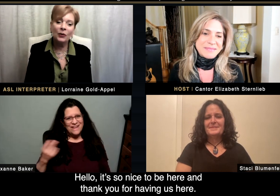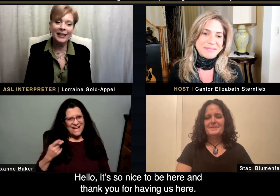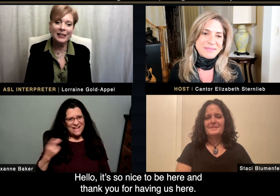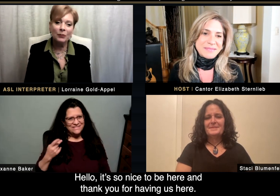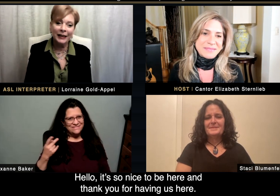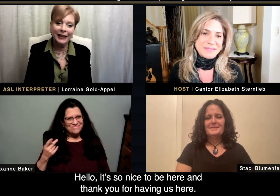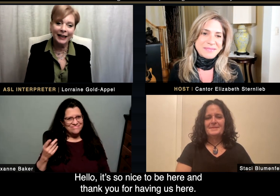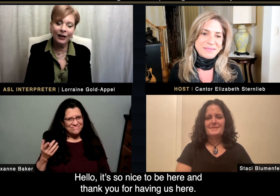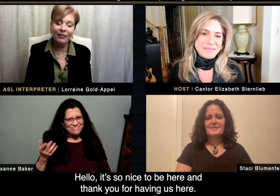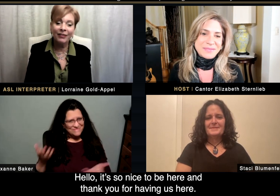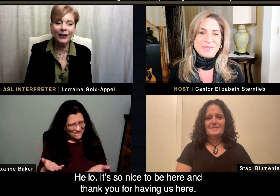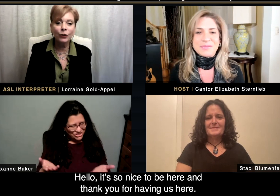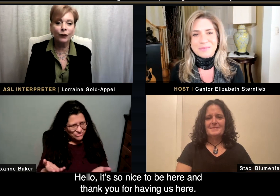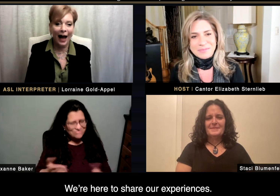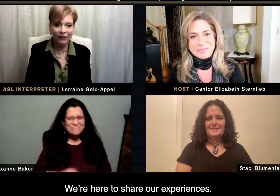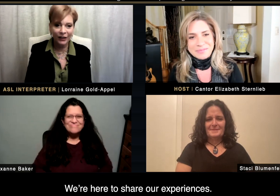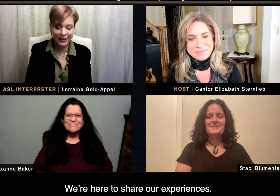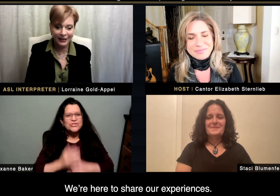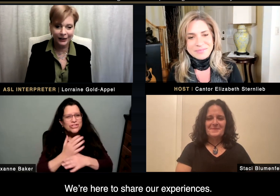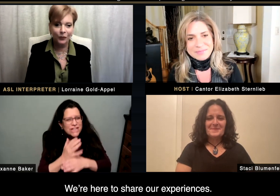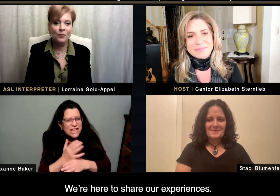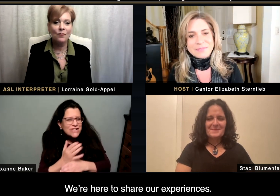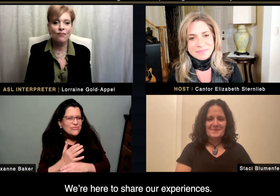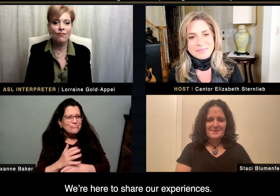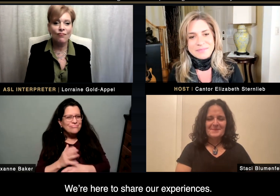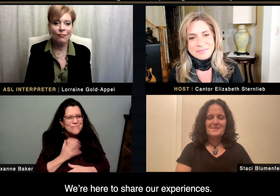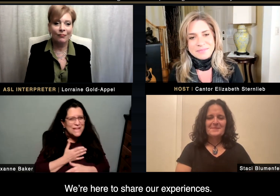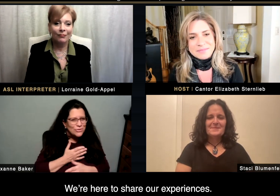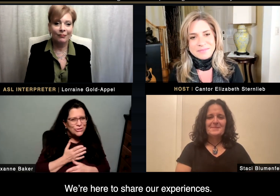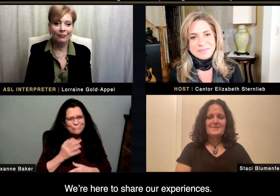Hello, it's so nice to be here, and thank you for having us here.